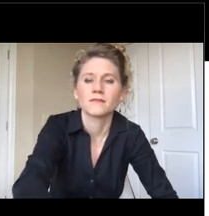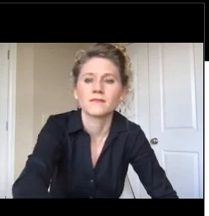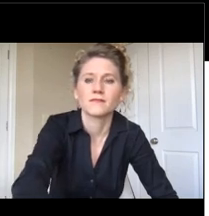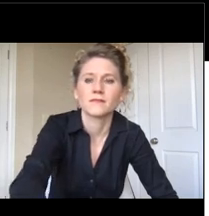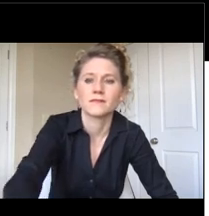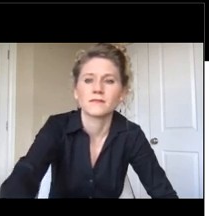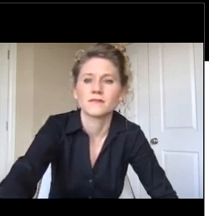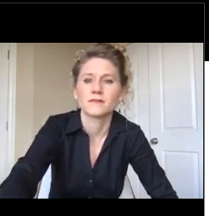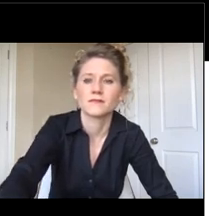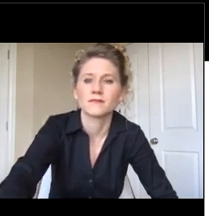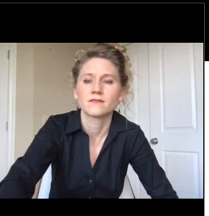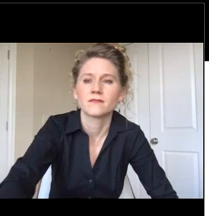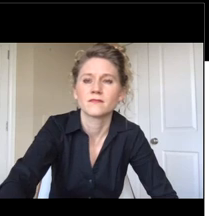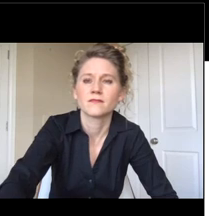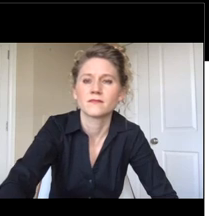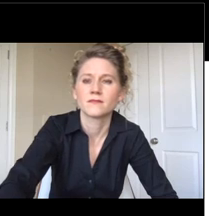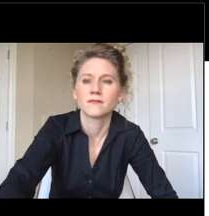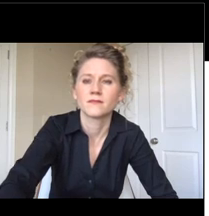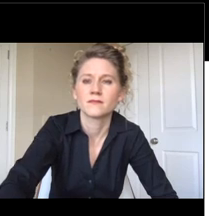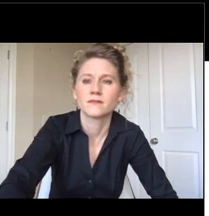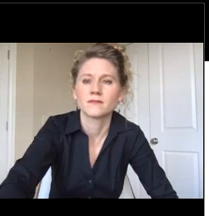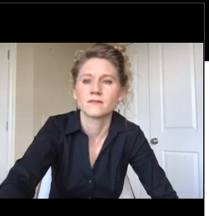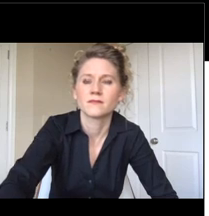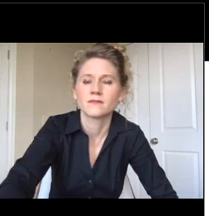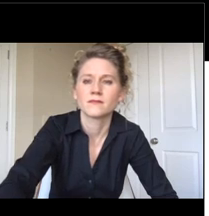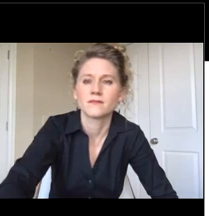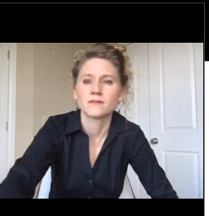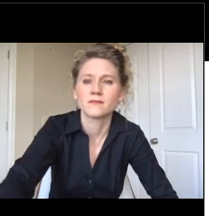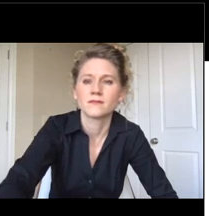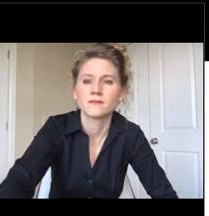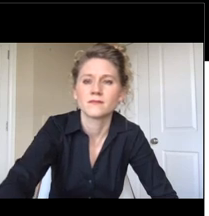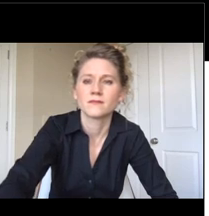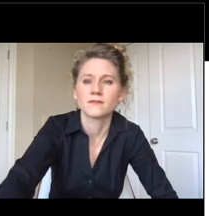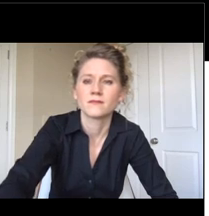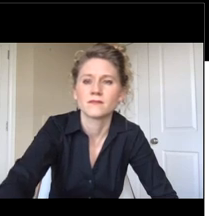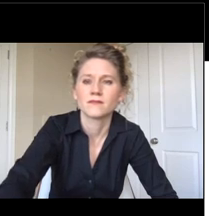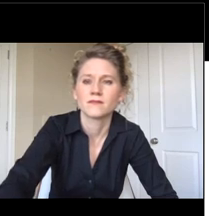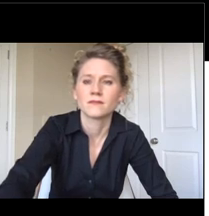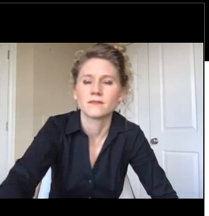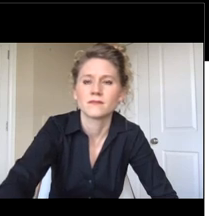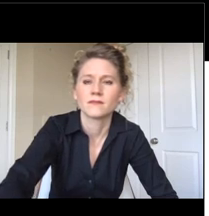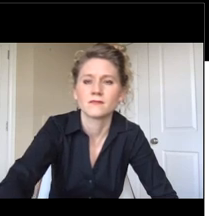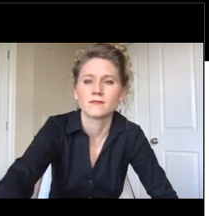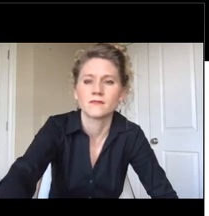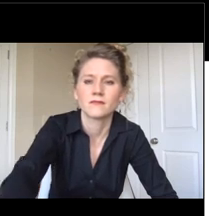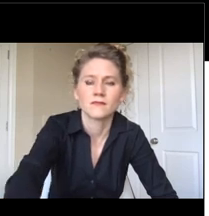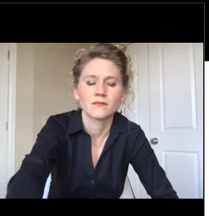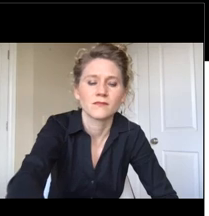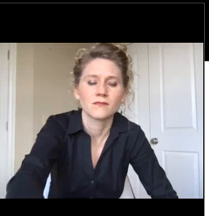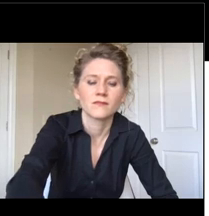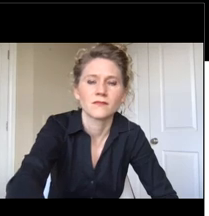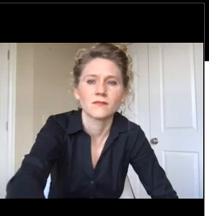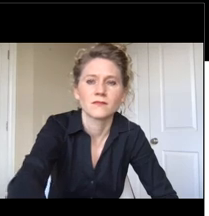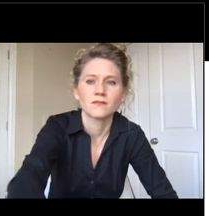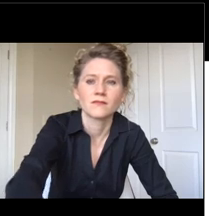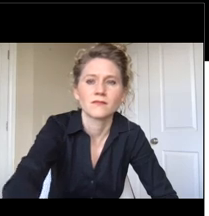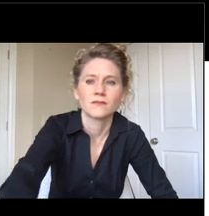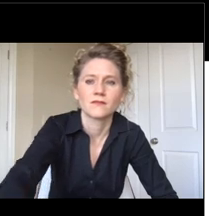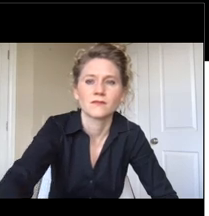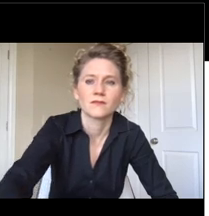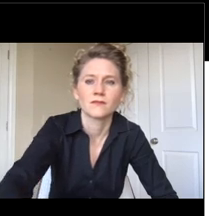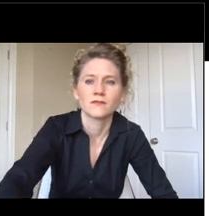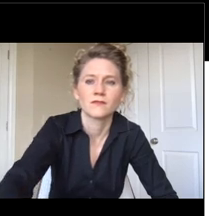actually it's in the city of Sac is part of it, and other counties around are part of it. And we do a quarterly meeting. What are you doing? What are the projects you